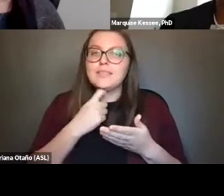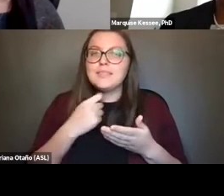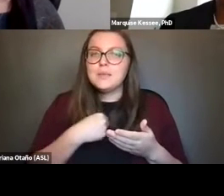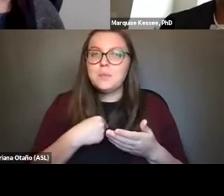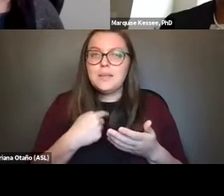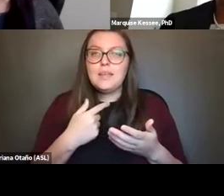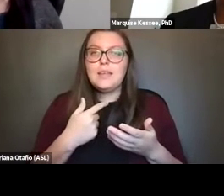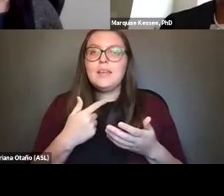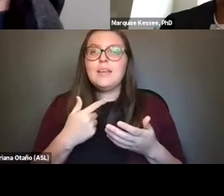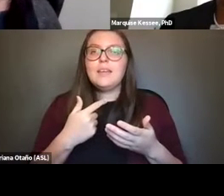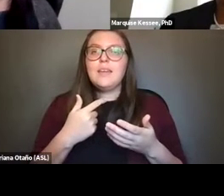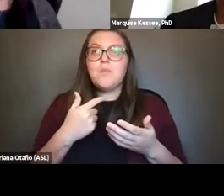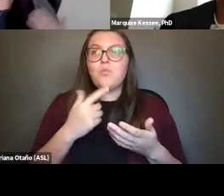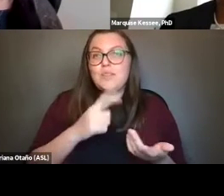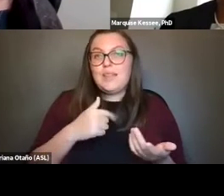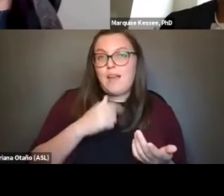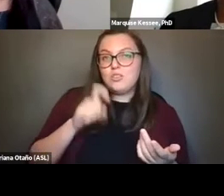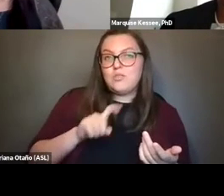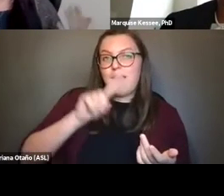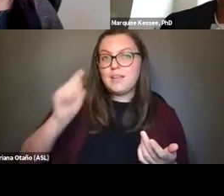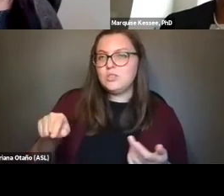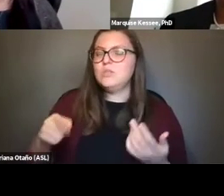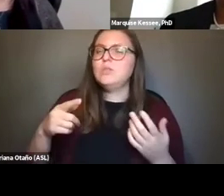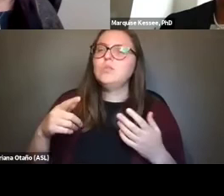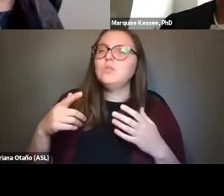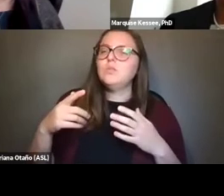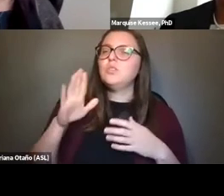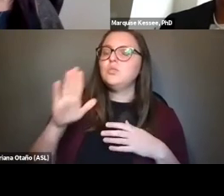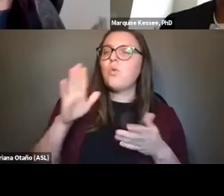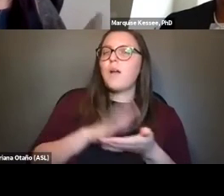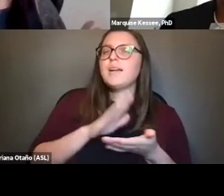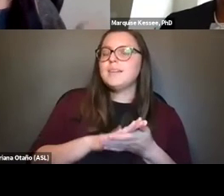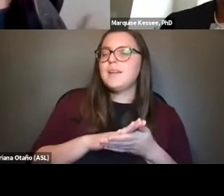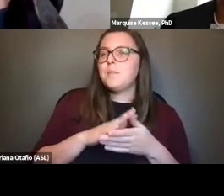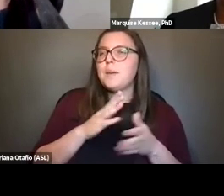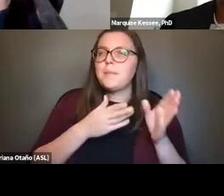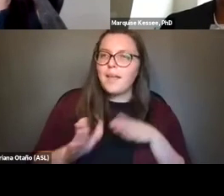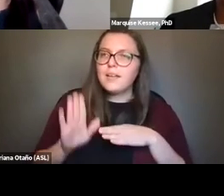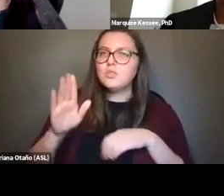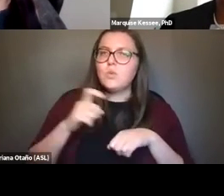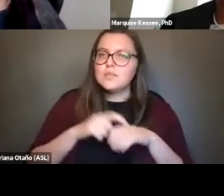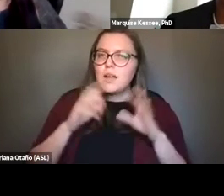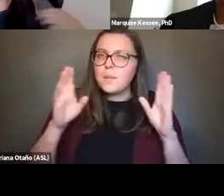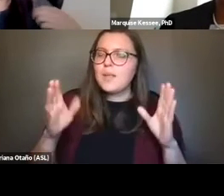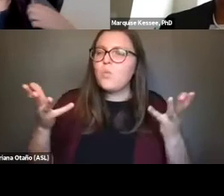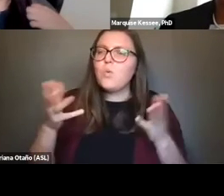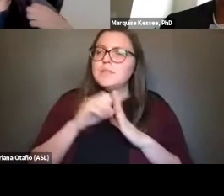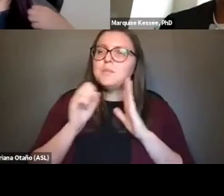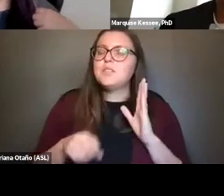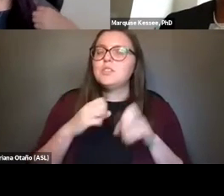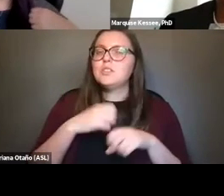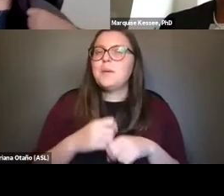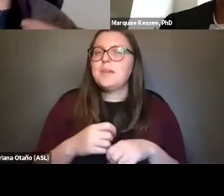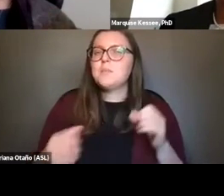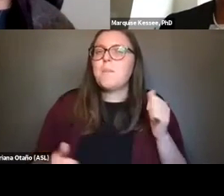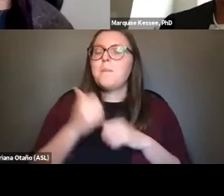should be asking them. Based off your academic plans and your academic timeline, what semester makes the most sense for you to transfer? When